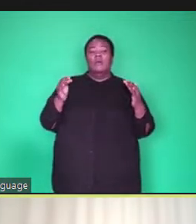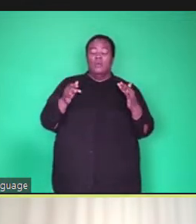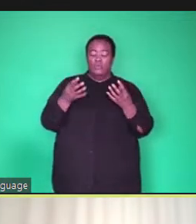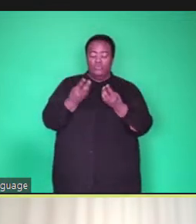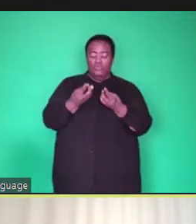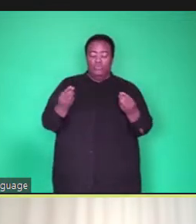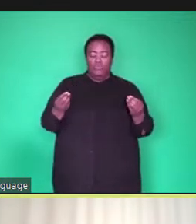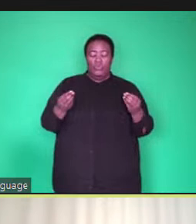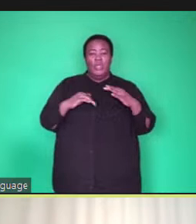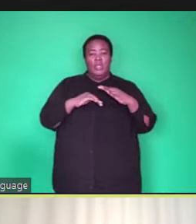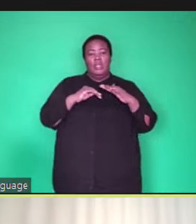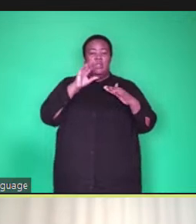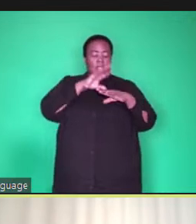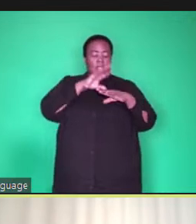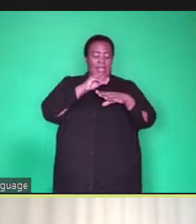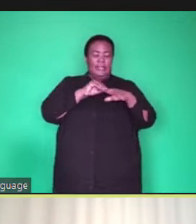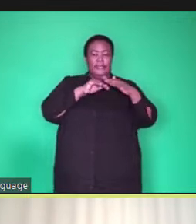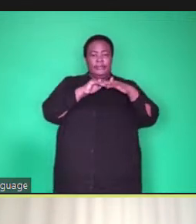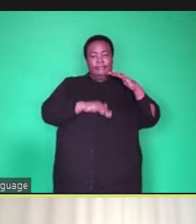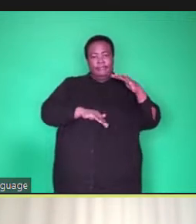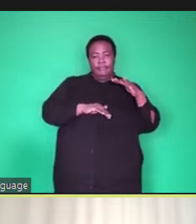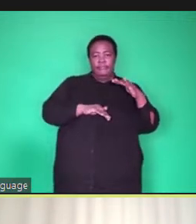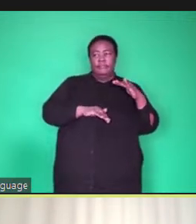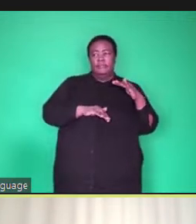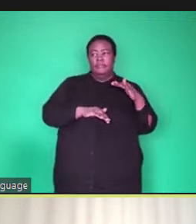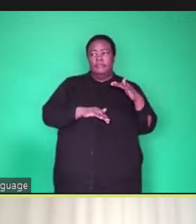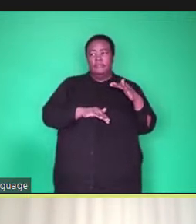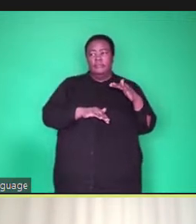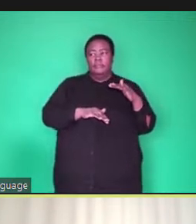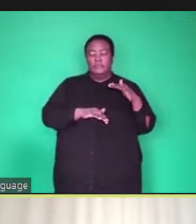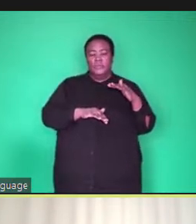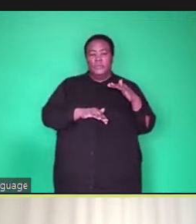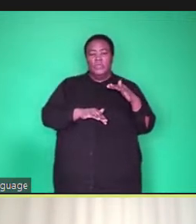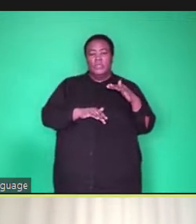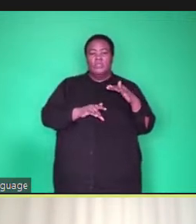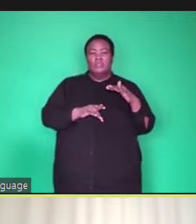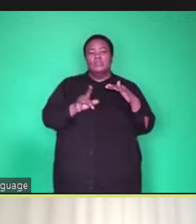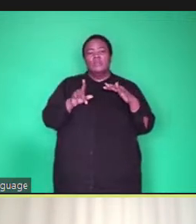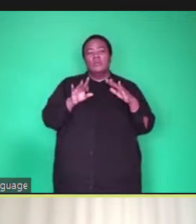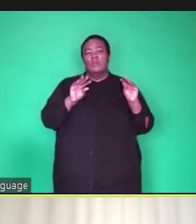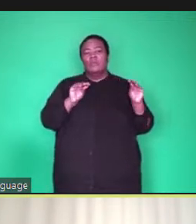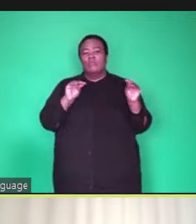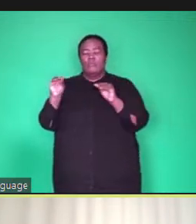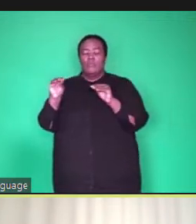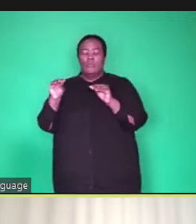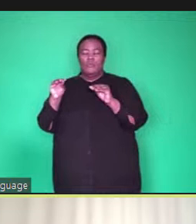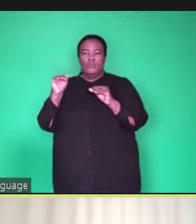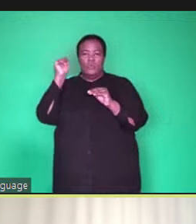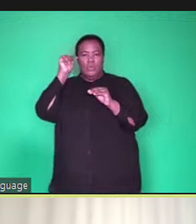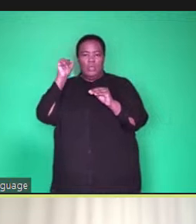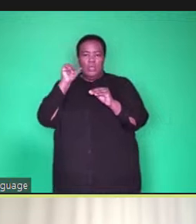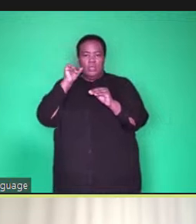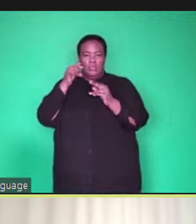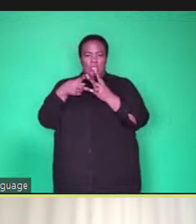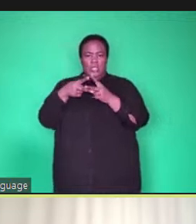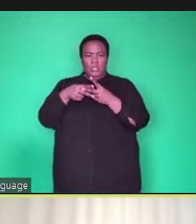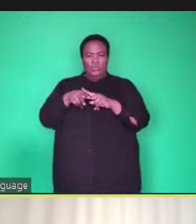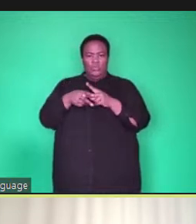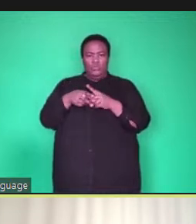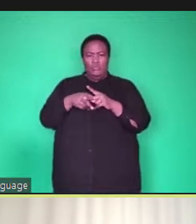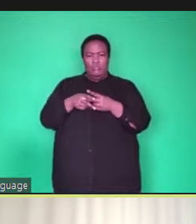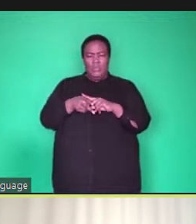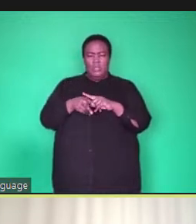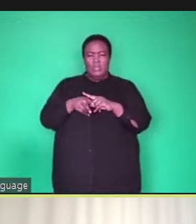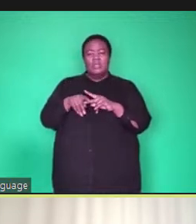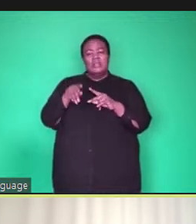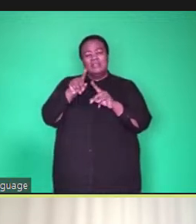years in the last wave, because after that they moved to an adult survey instrument, which is slightly